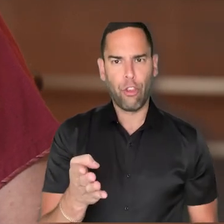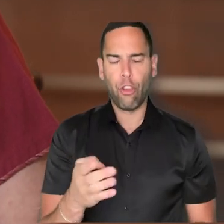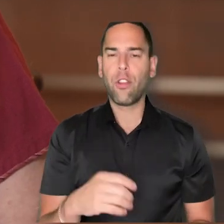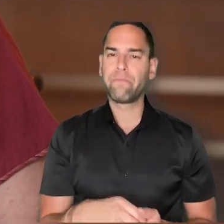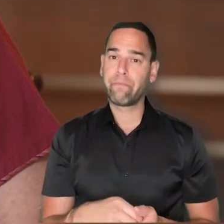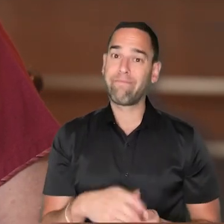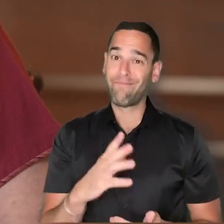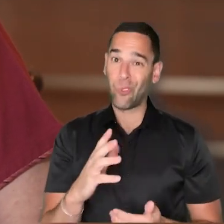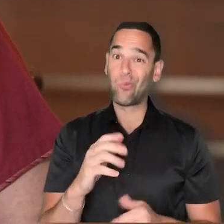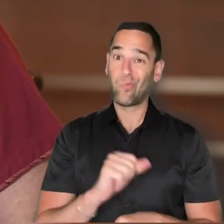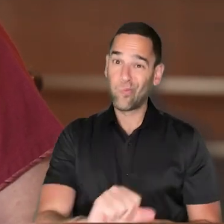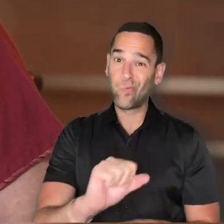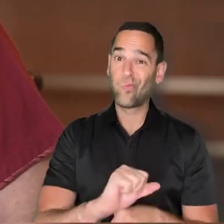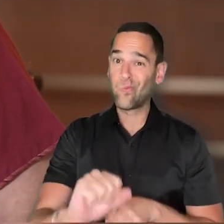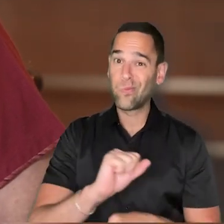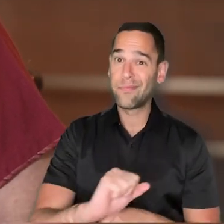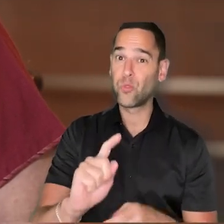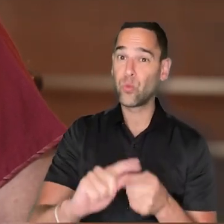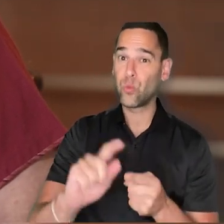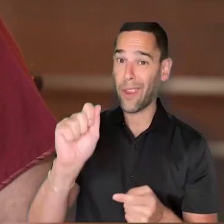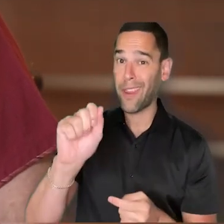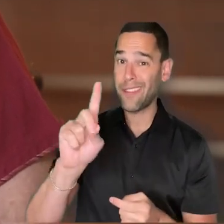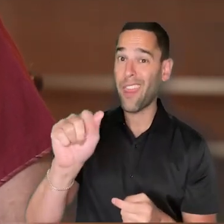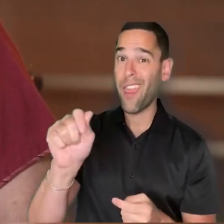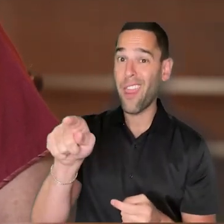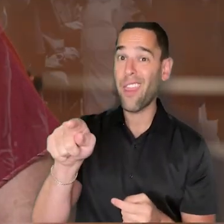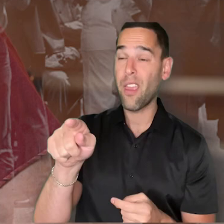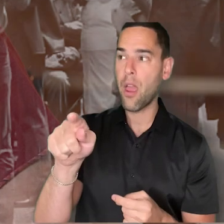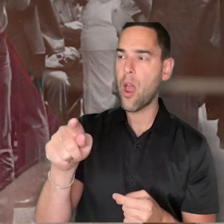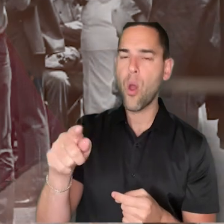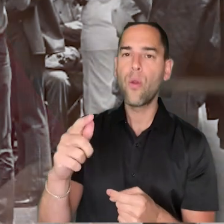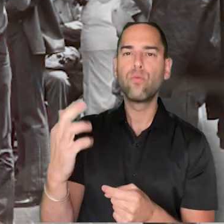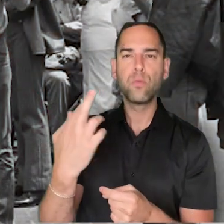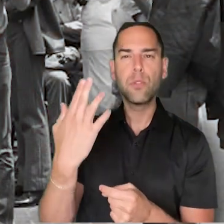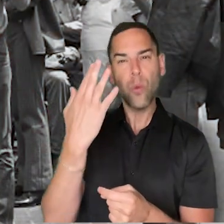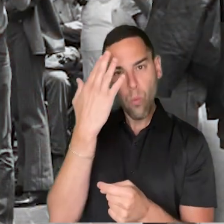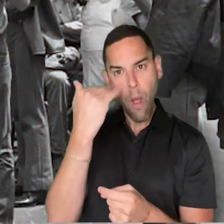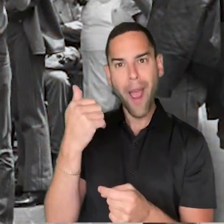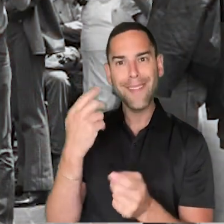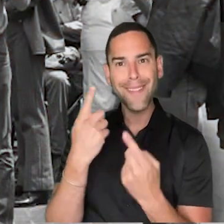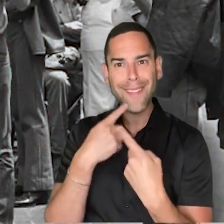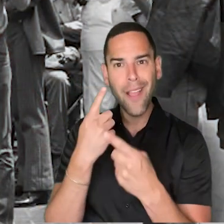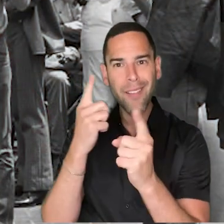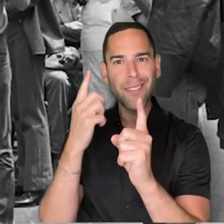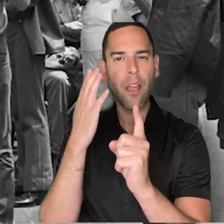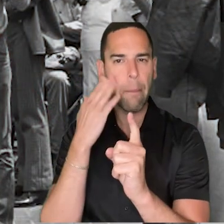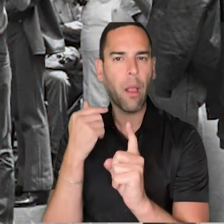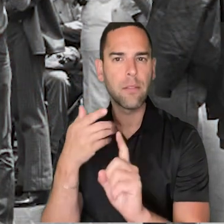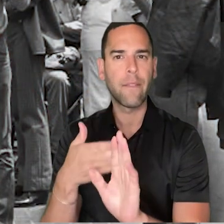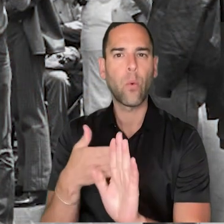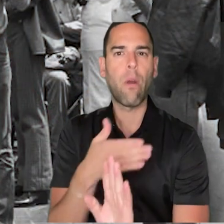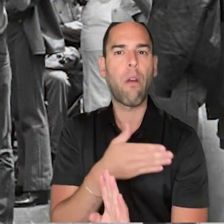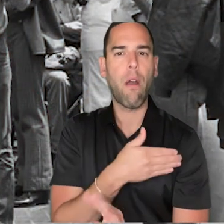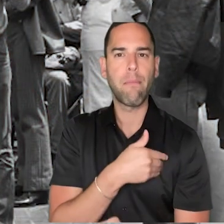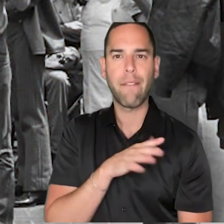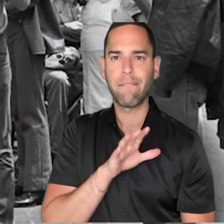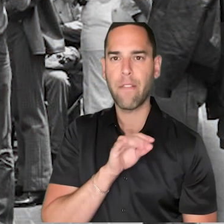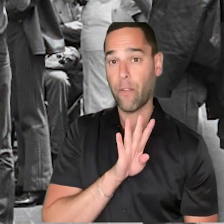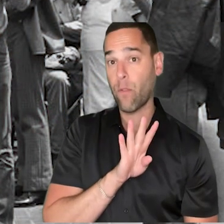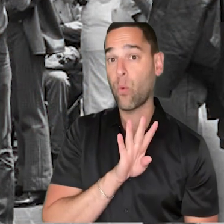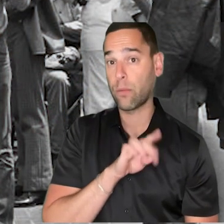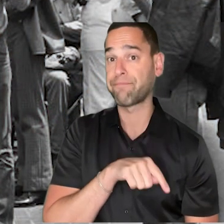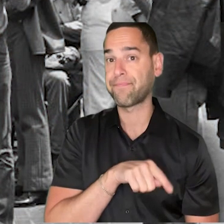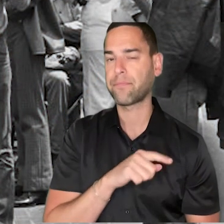on with the Americans with Disabilities Act was in part predicated on the success of what had happened with